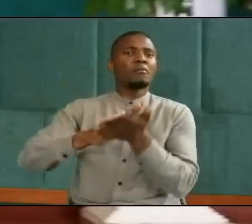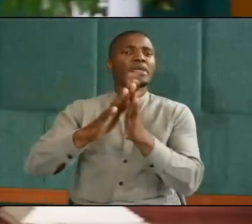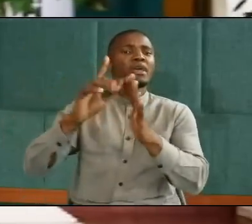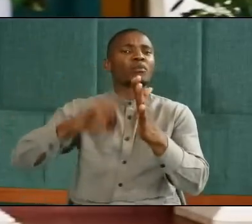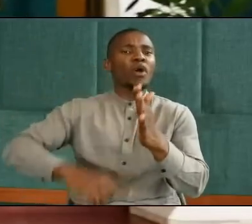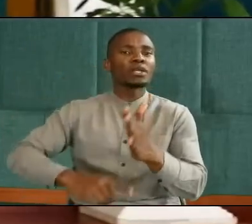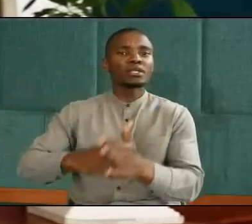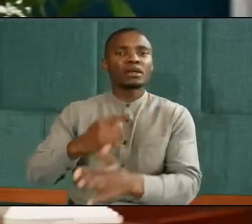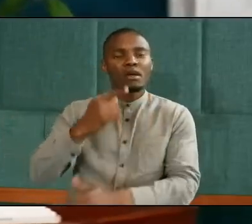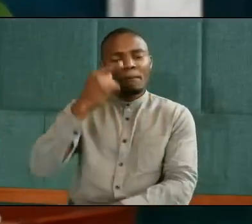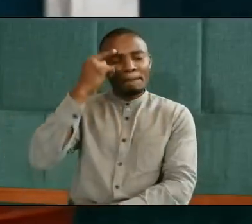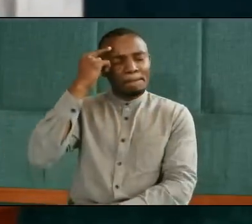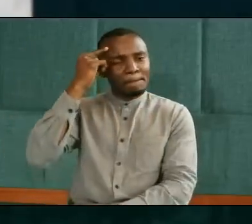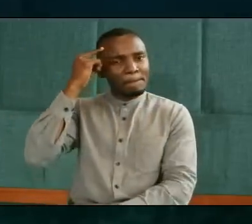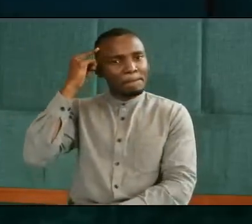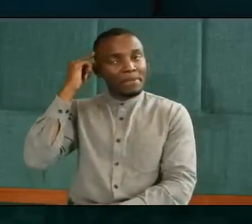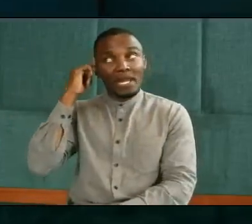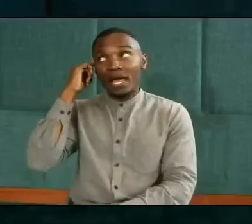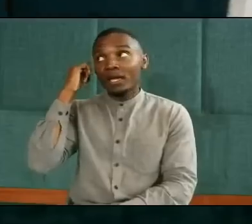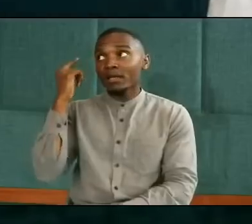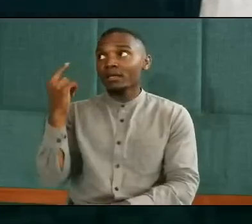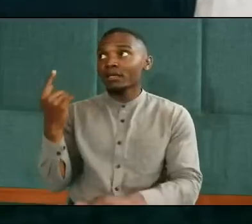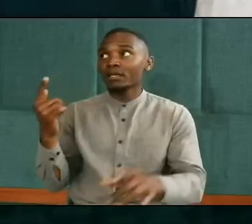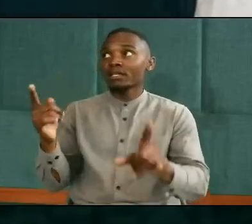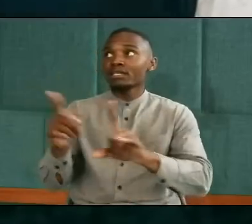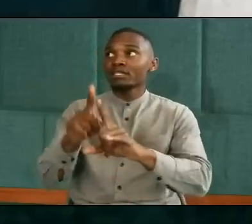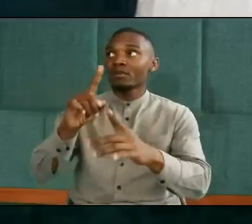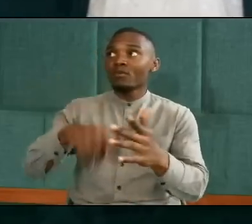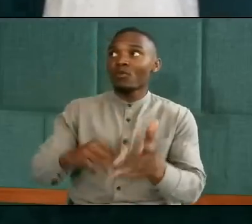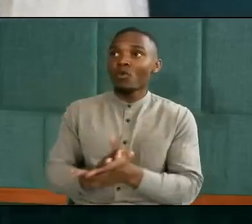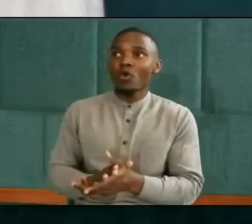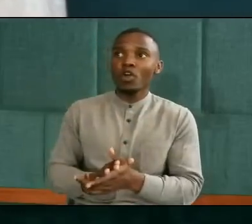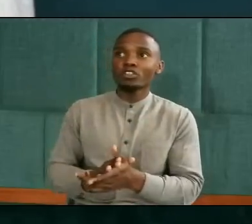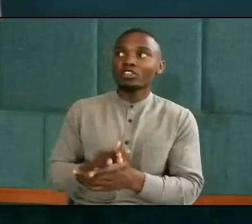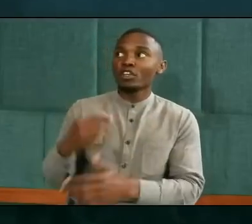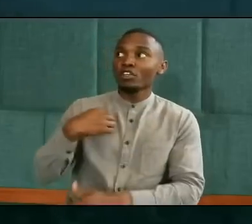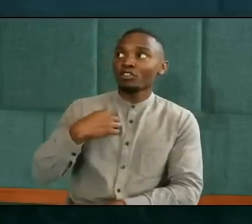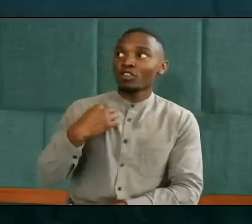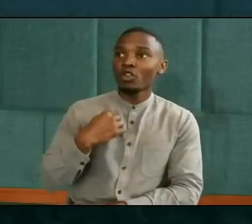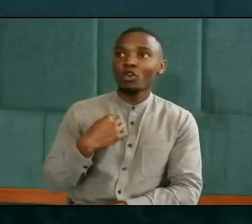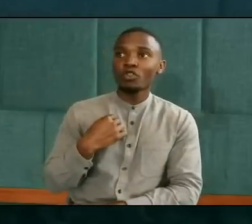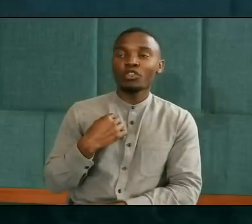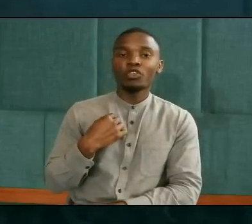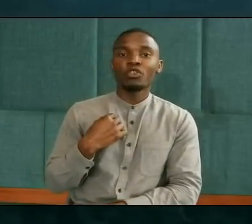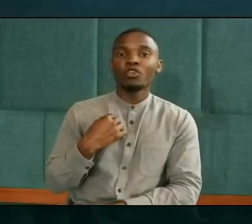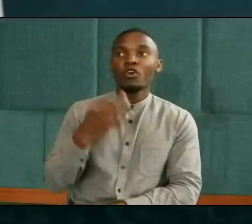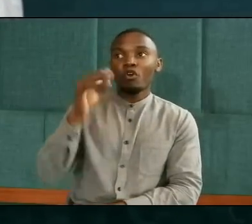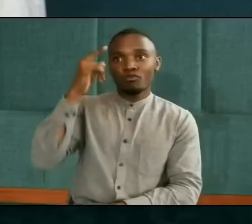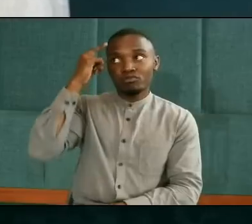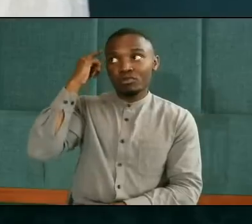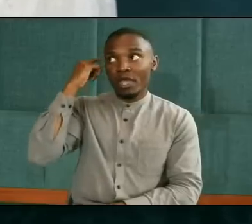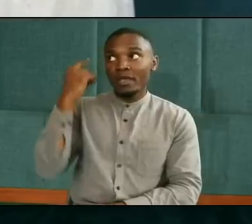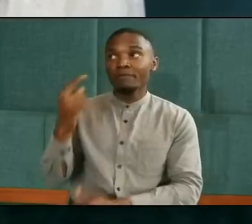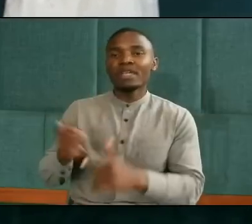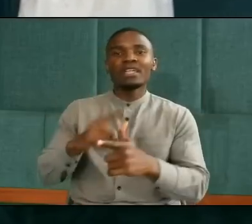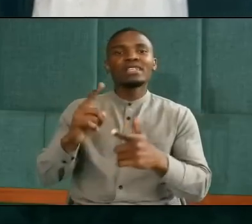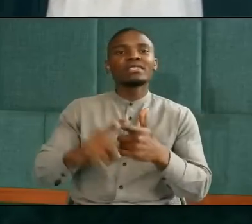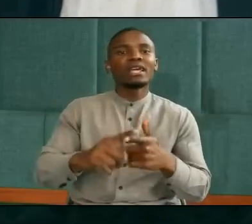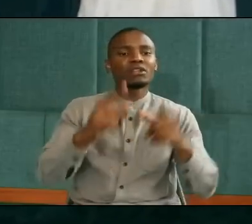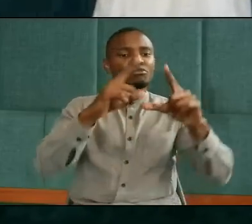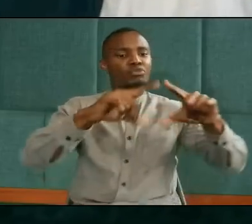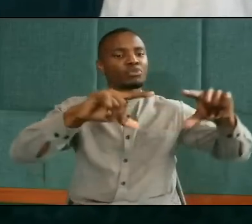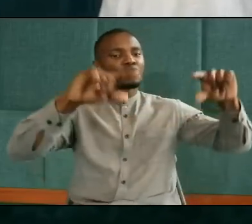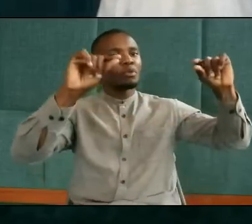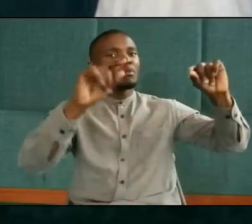black as sackcloth of ear, and I underline the word and the moon